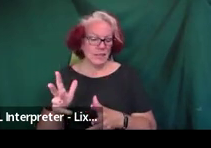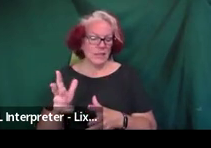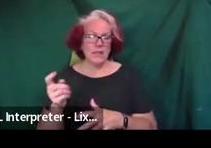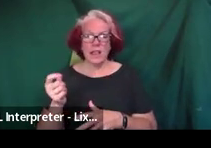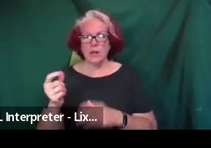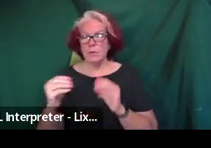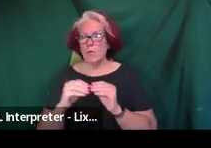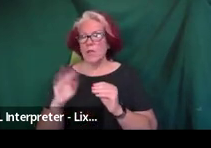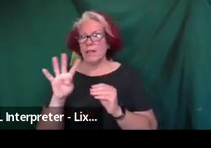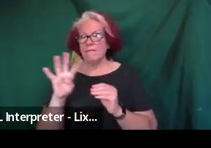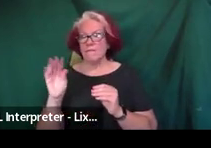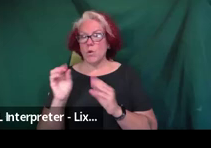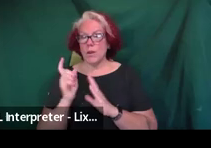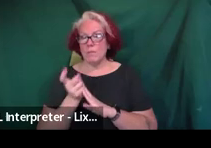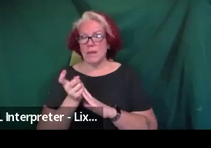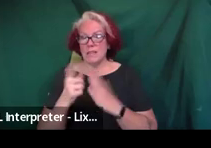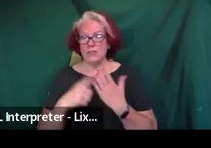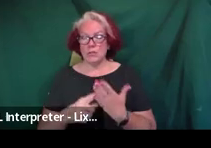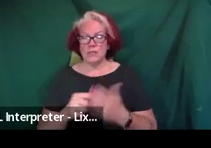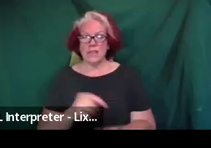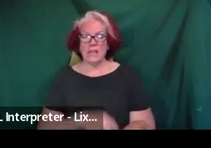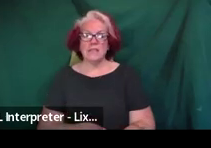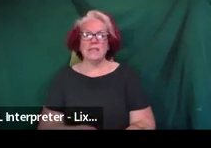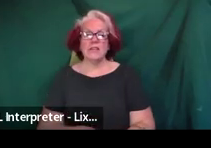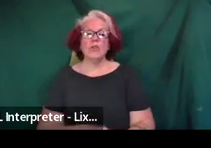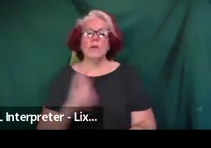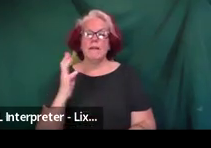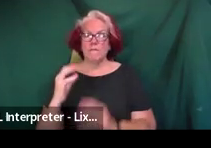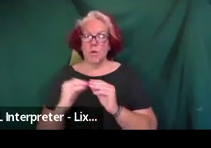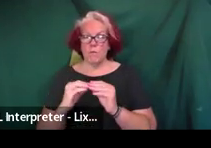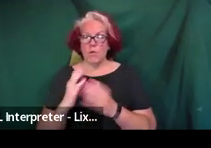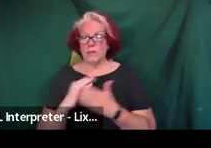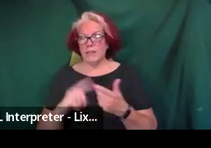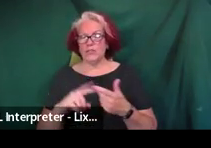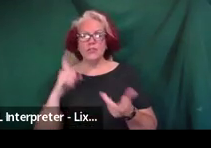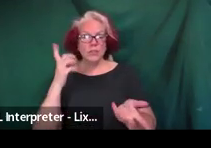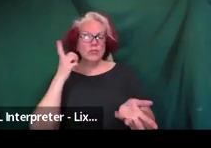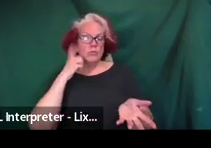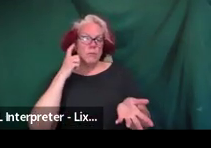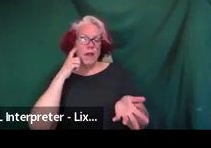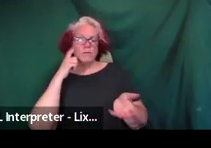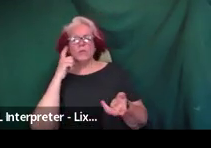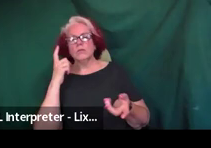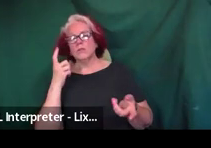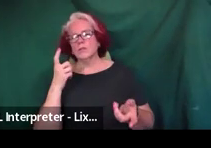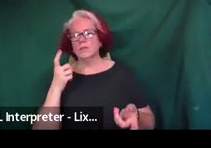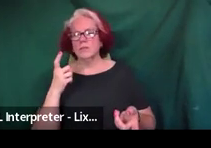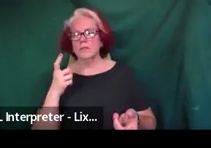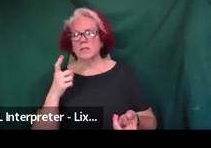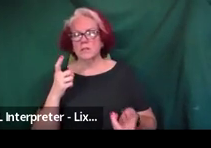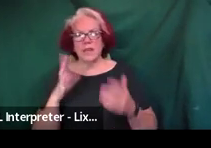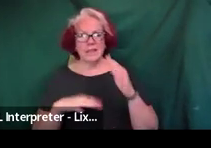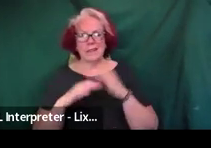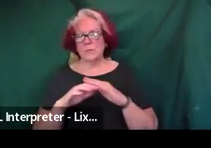about 40 minutes. So we have a couple more sections, four more sections. So just to be mindful, an estimated of, you know, up to 10 minutes